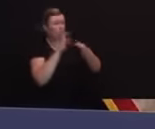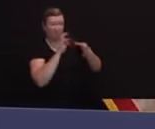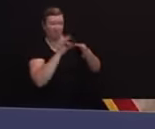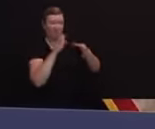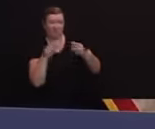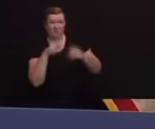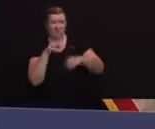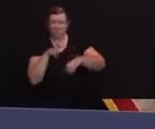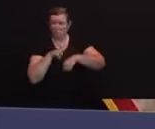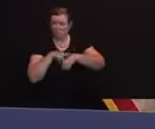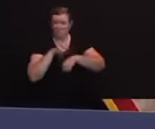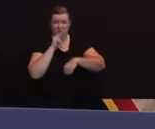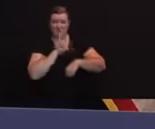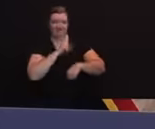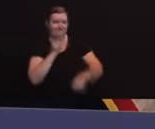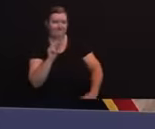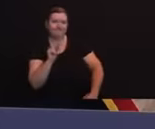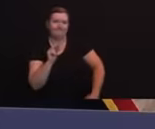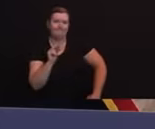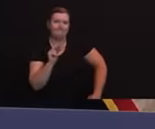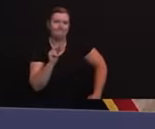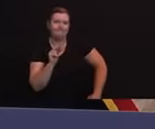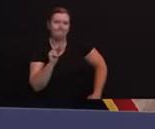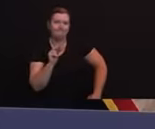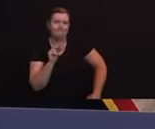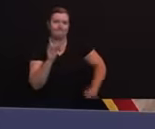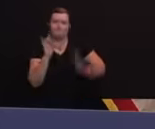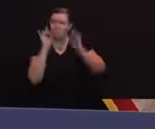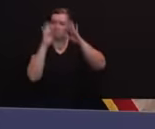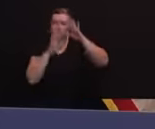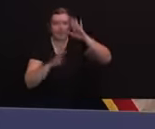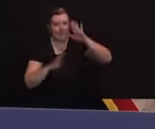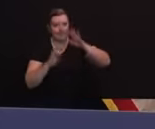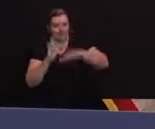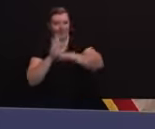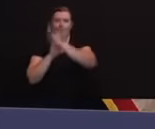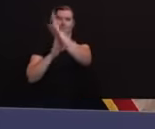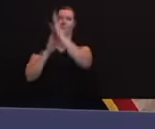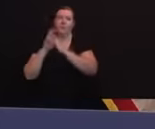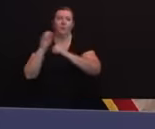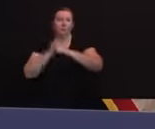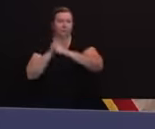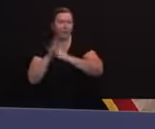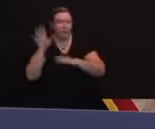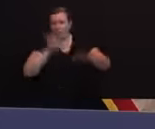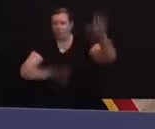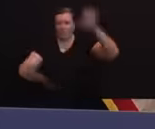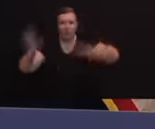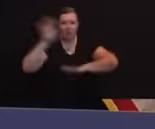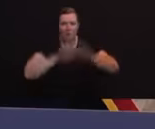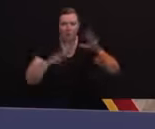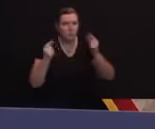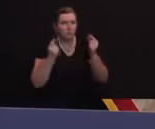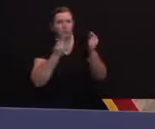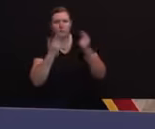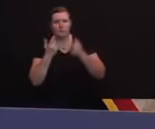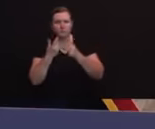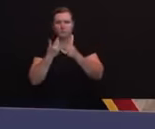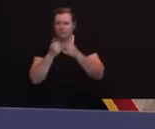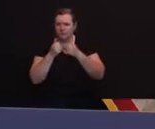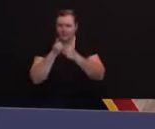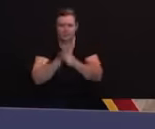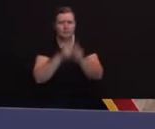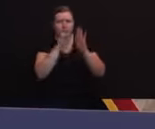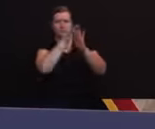Thanksgiving. With the alarming surge in our cases, we all need to be vigilant and take all of the public health precautions that helped us